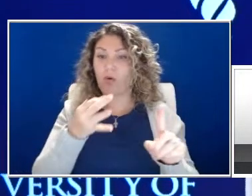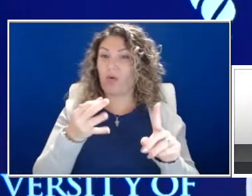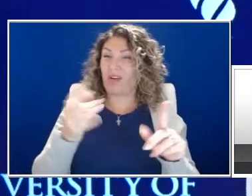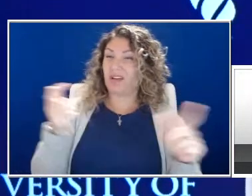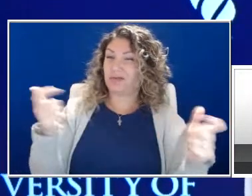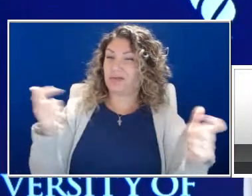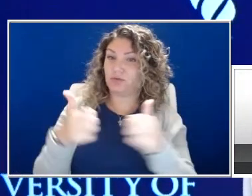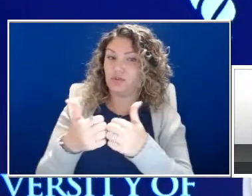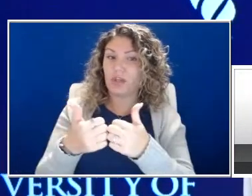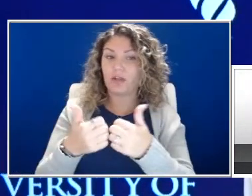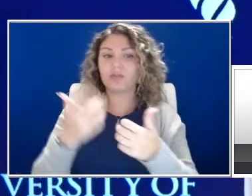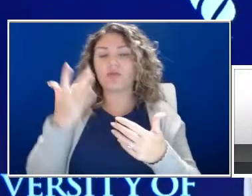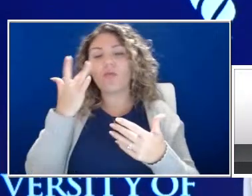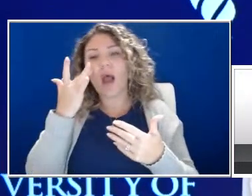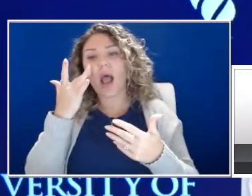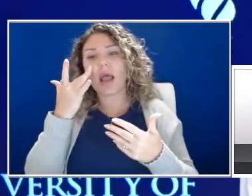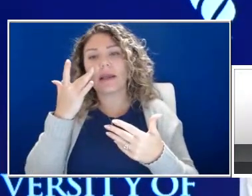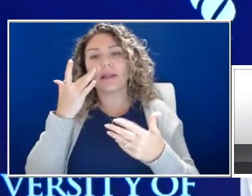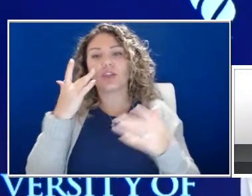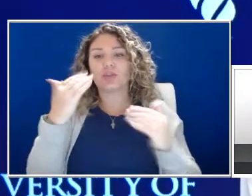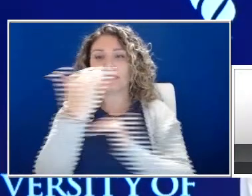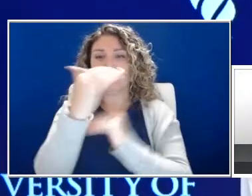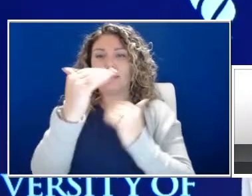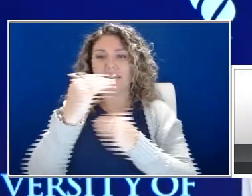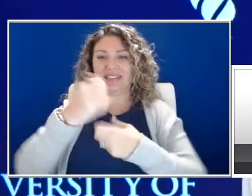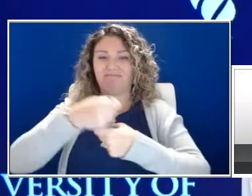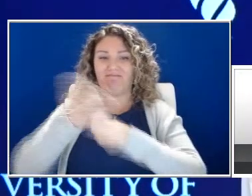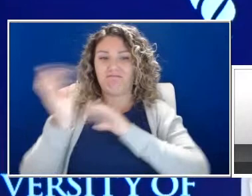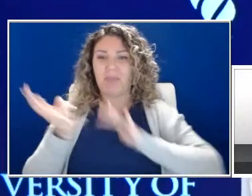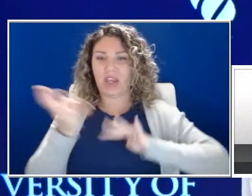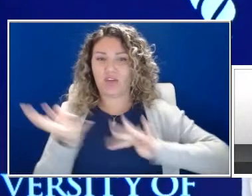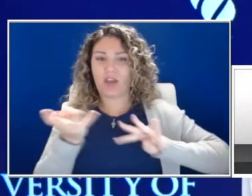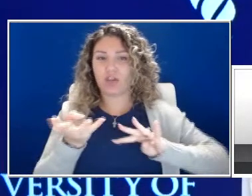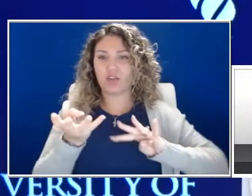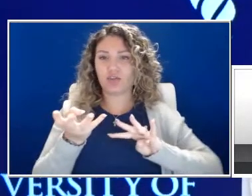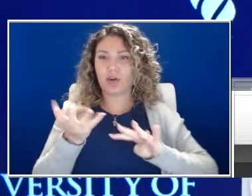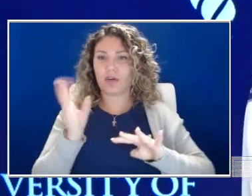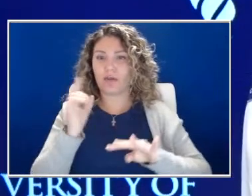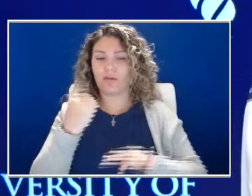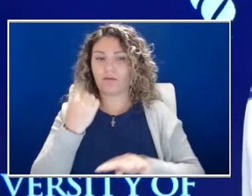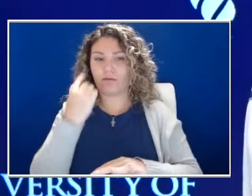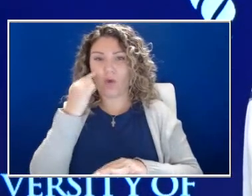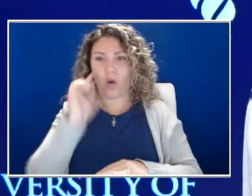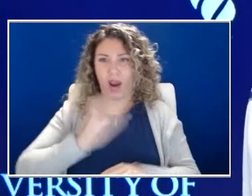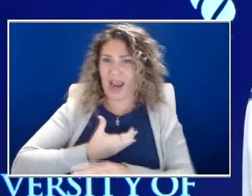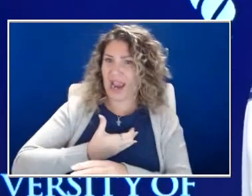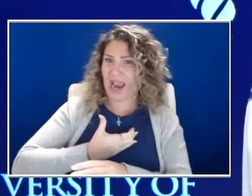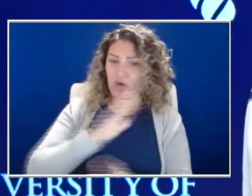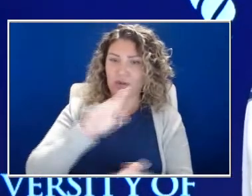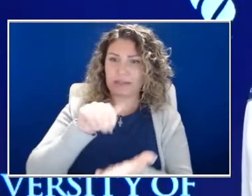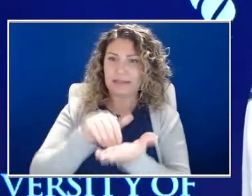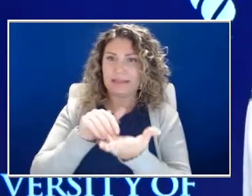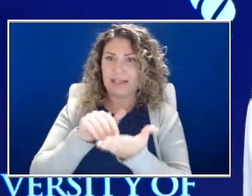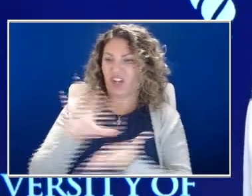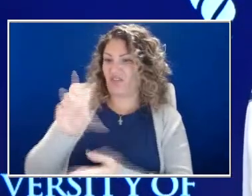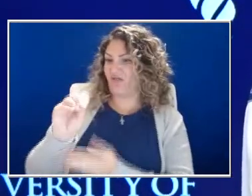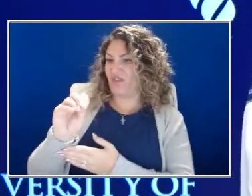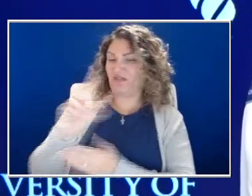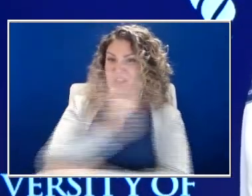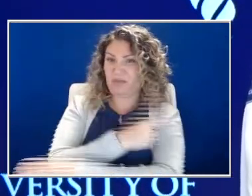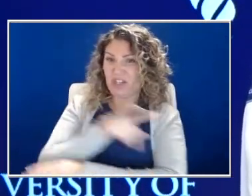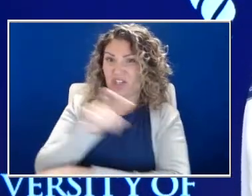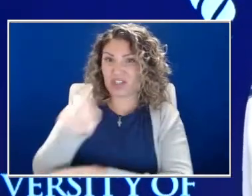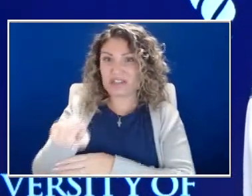limited manufacturing capacity, and so for a center like ours where we have 50 patients in need, we can only get 2 slots on a